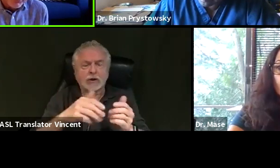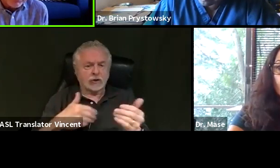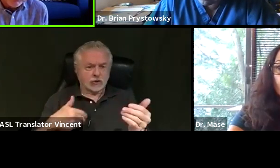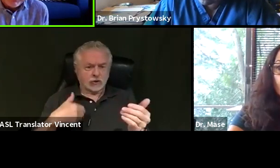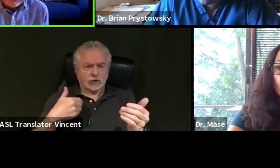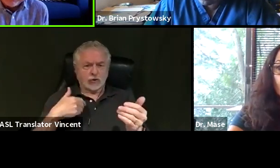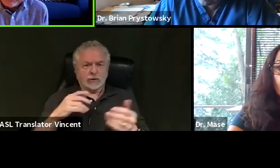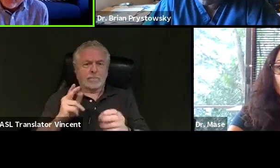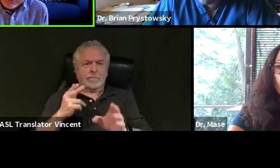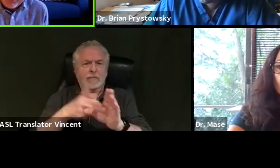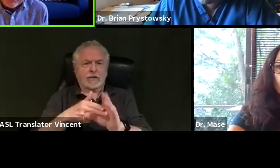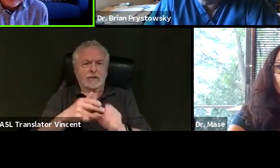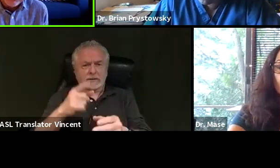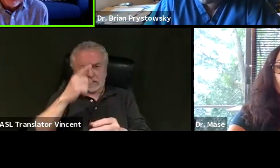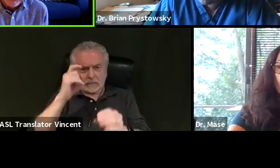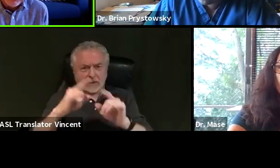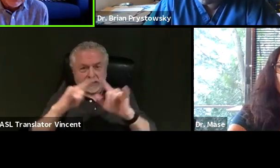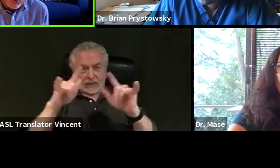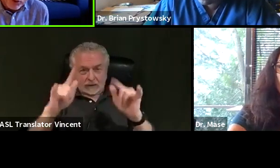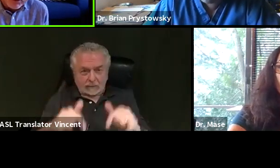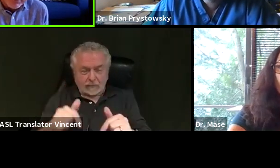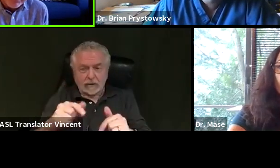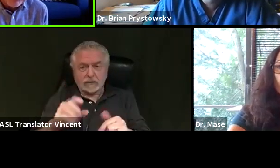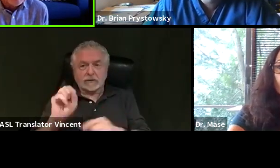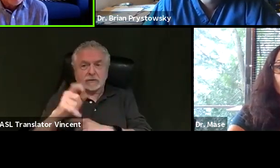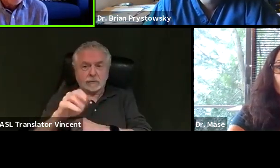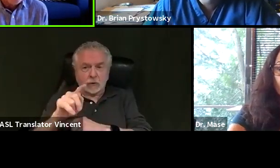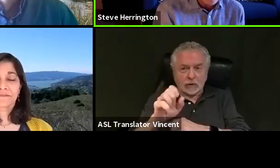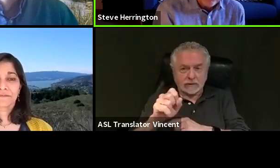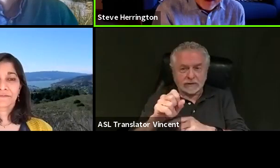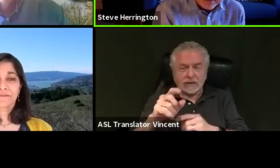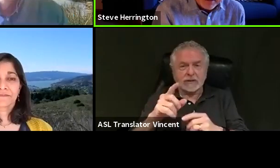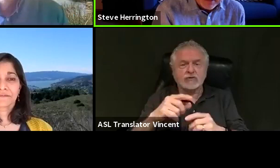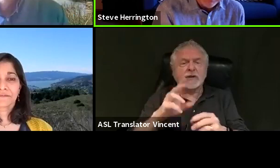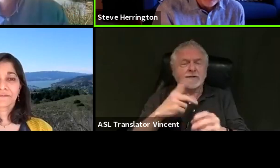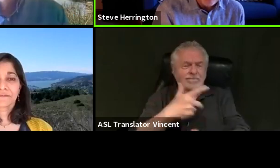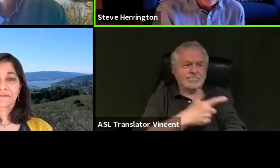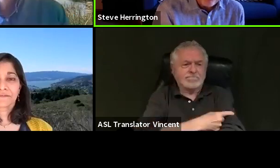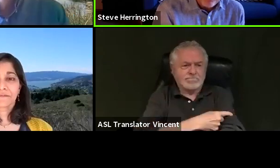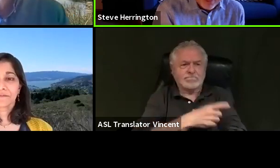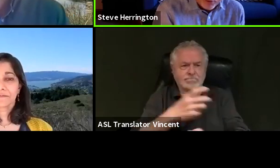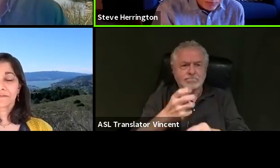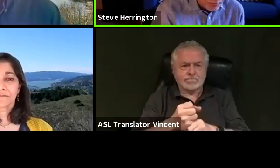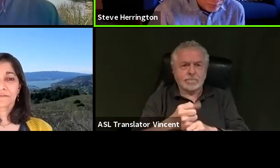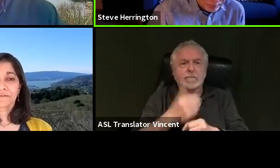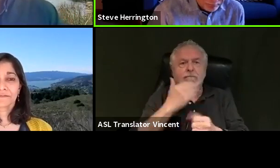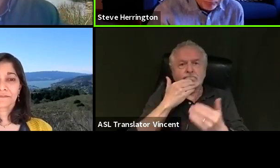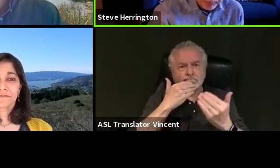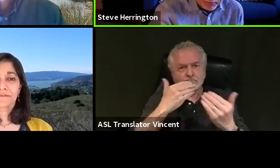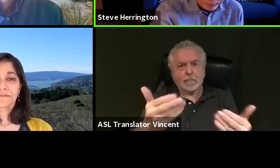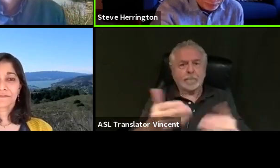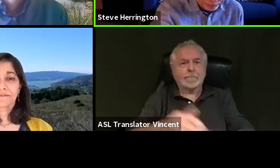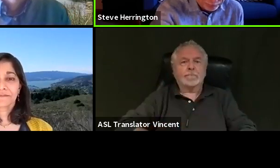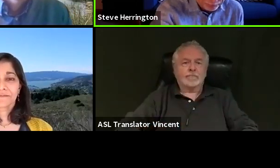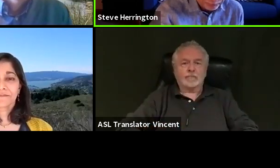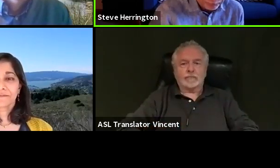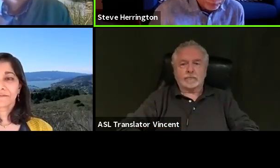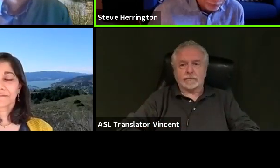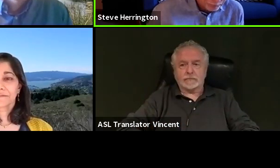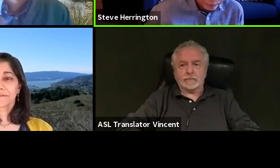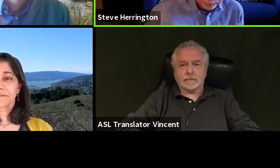who are participating in summer camps, in sports leagues, to get vaccinated. Thank you.